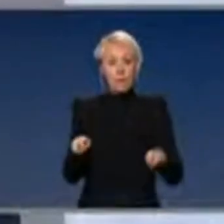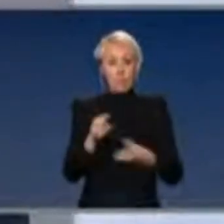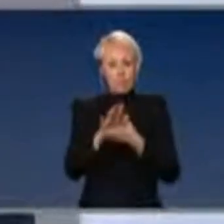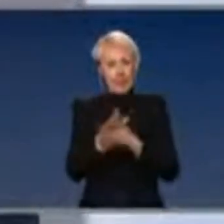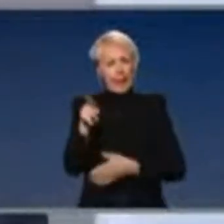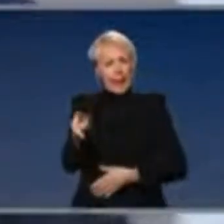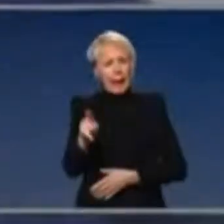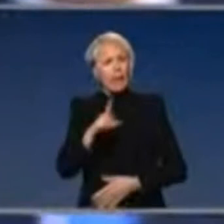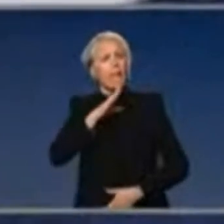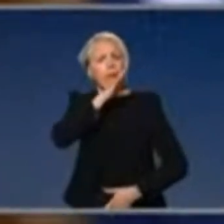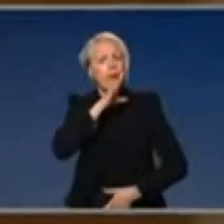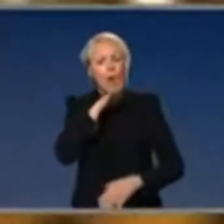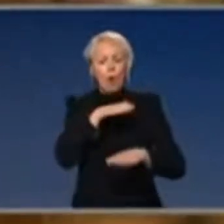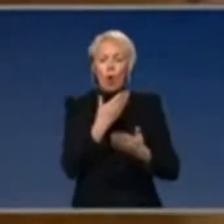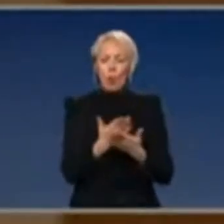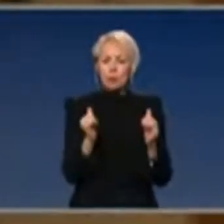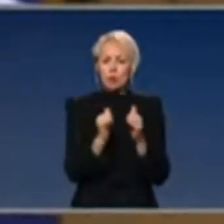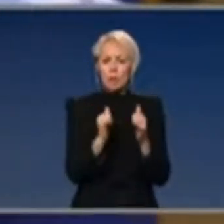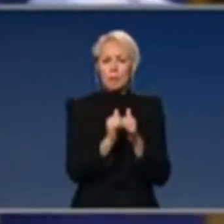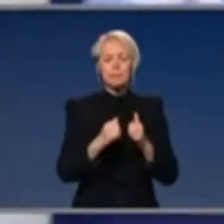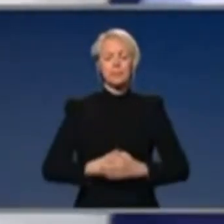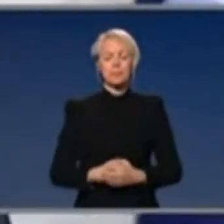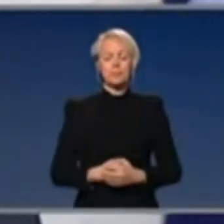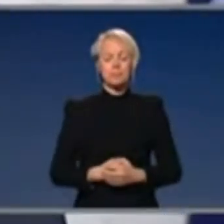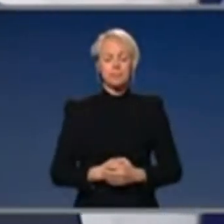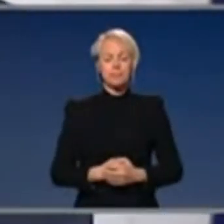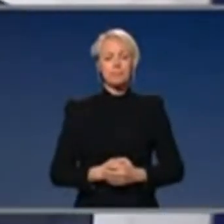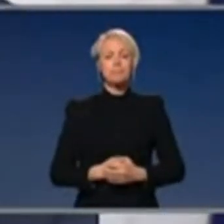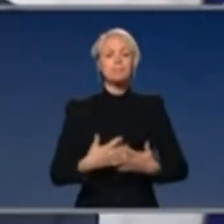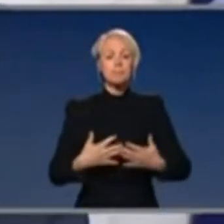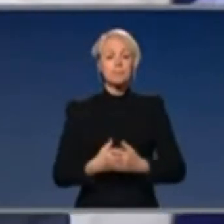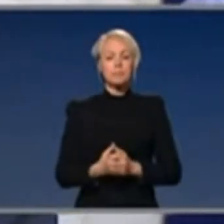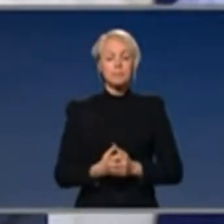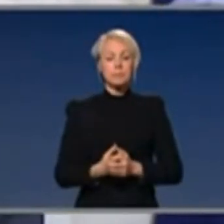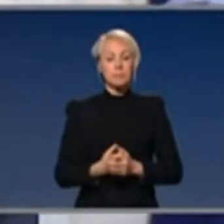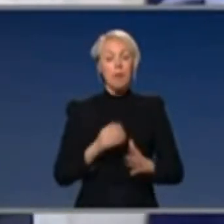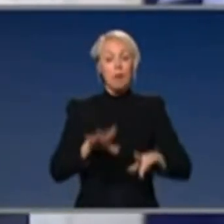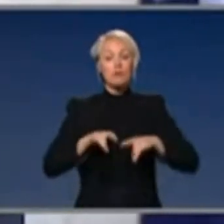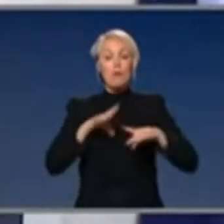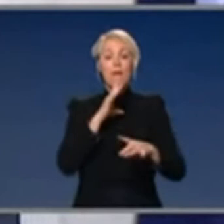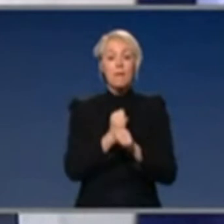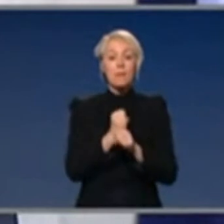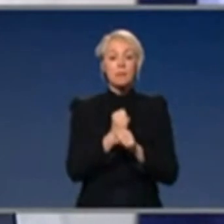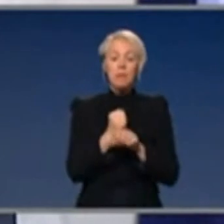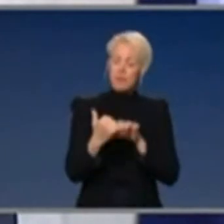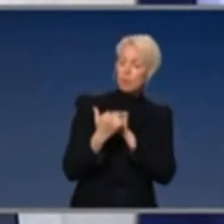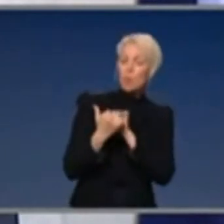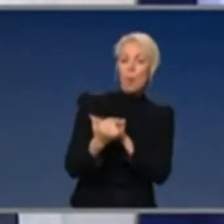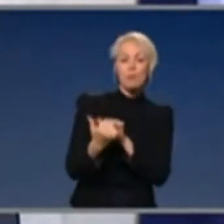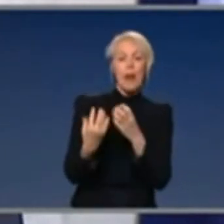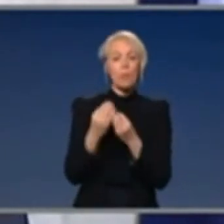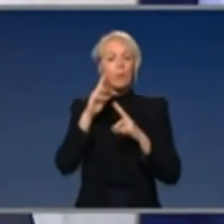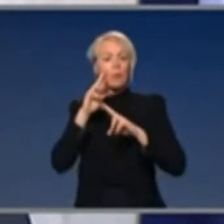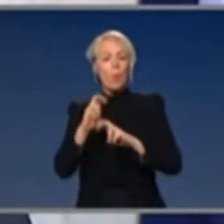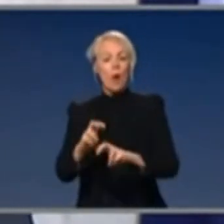I'm happy to deal with the whole thing. So we have cooperated. We've provided a submission to the